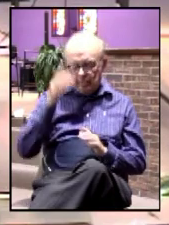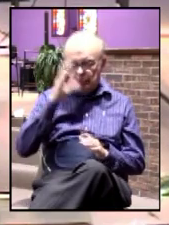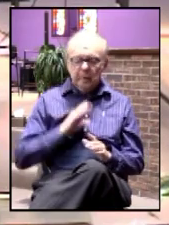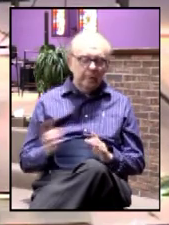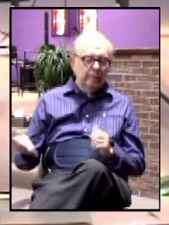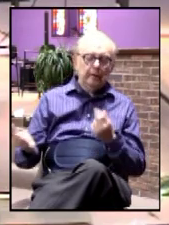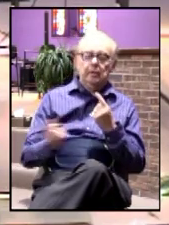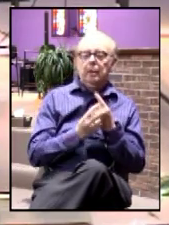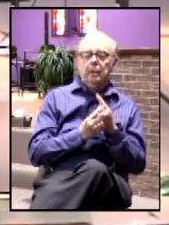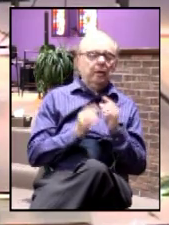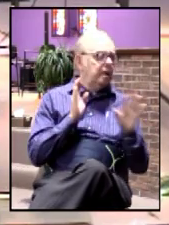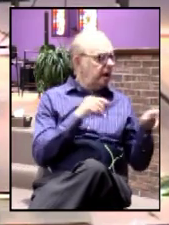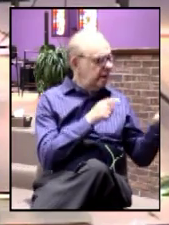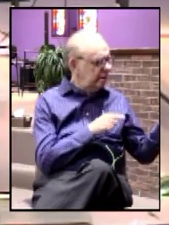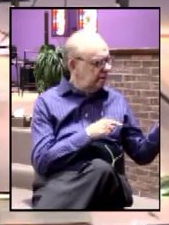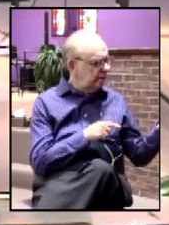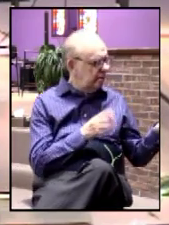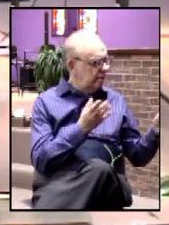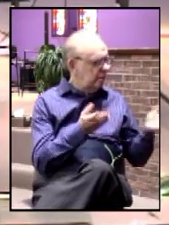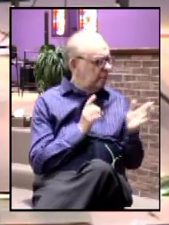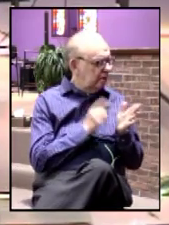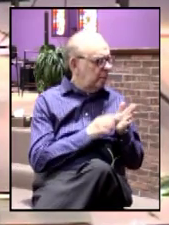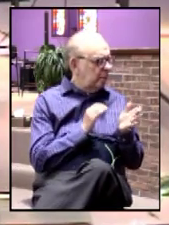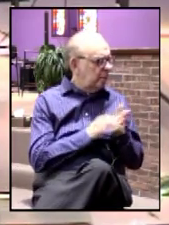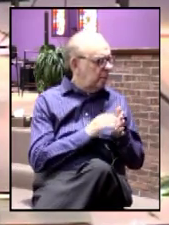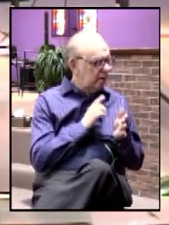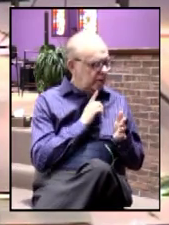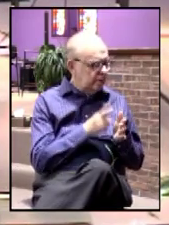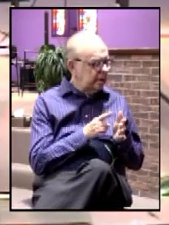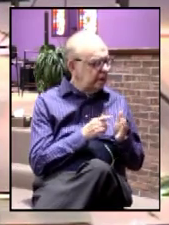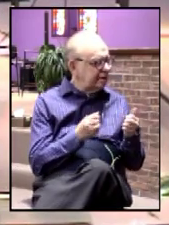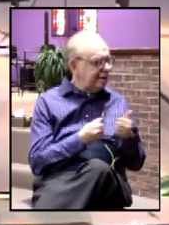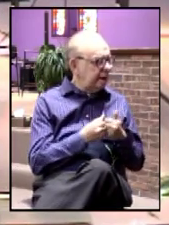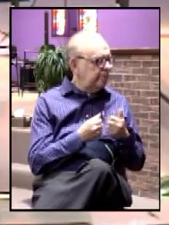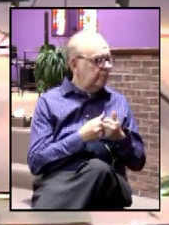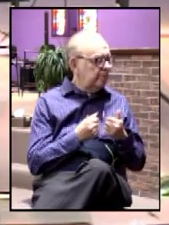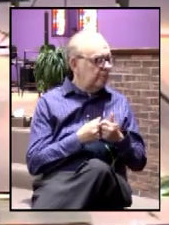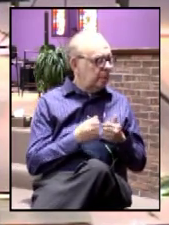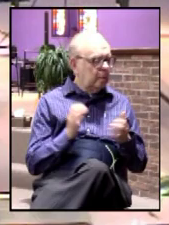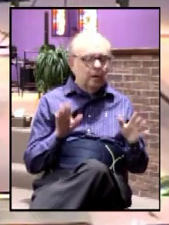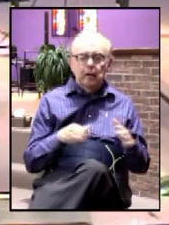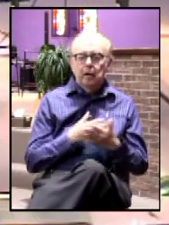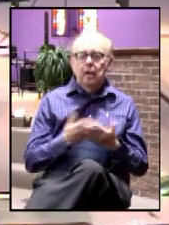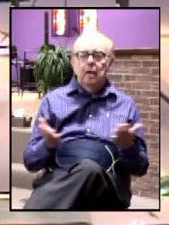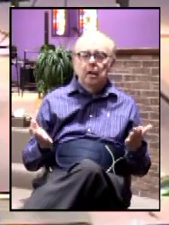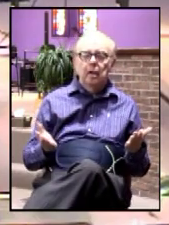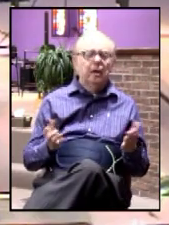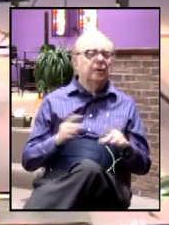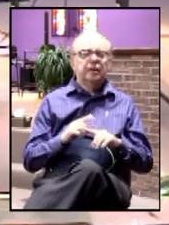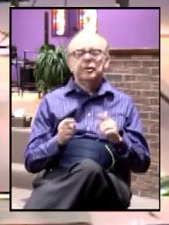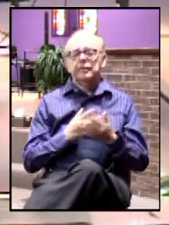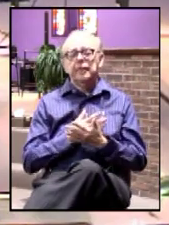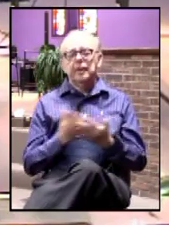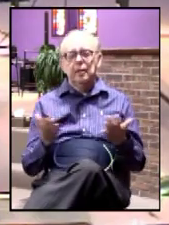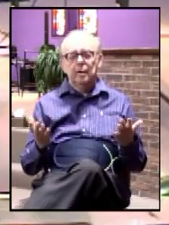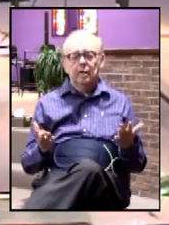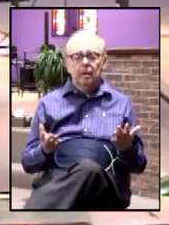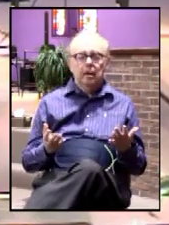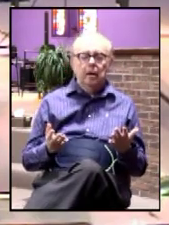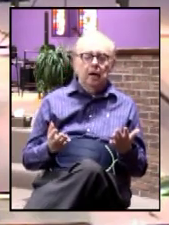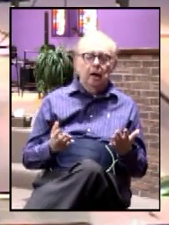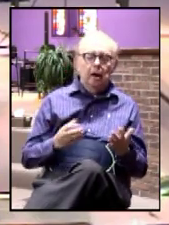behind him and he says, "Hey, I want to show you this really neat game. It's got all of these twists and turns in